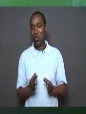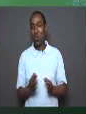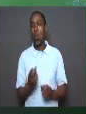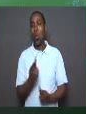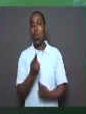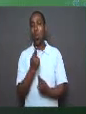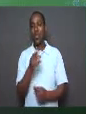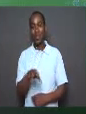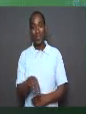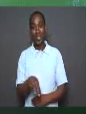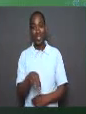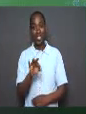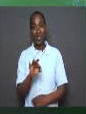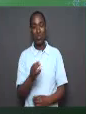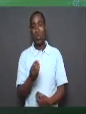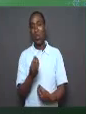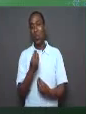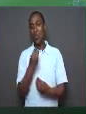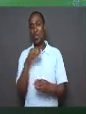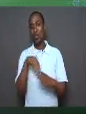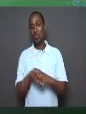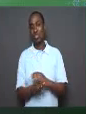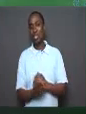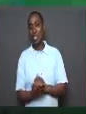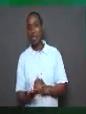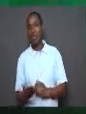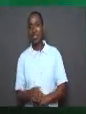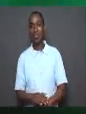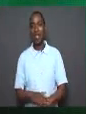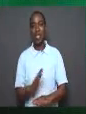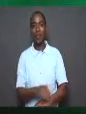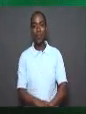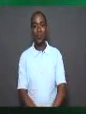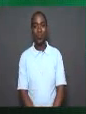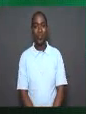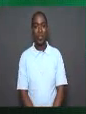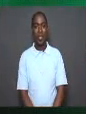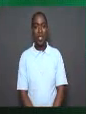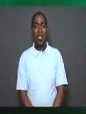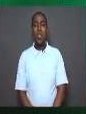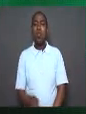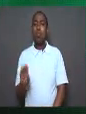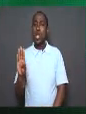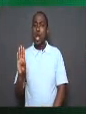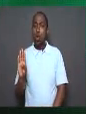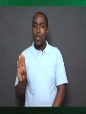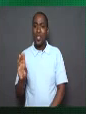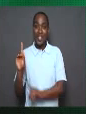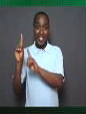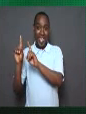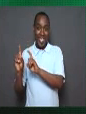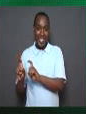of proteins in food substances. The Biuret test is a